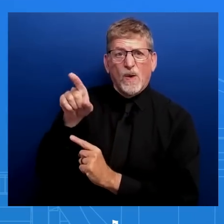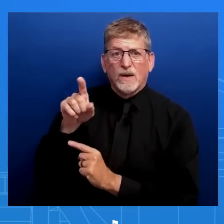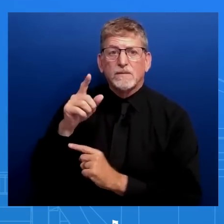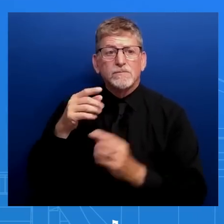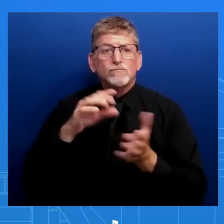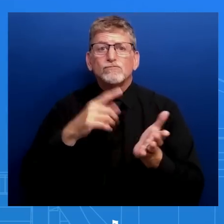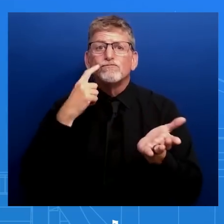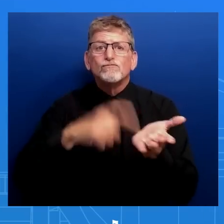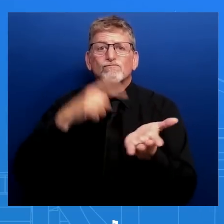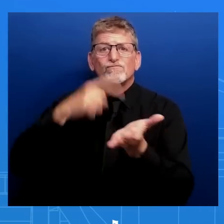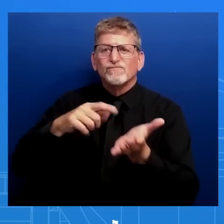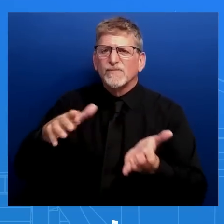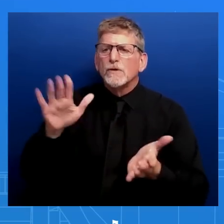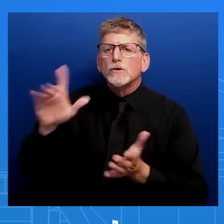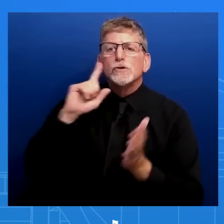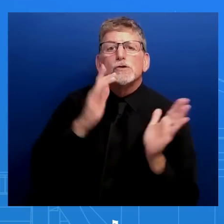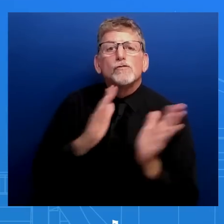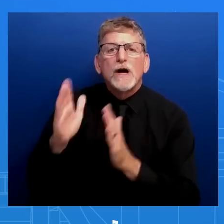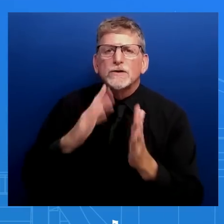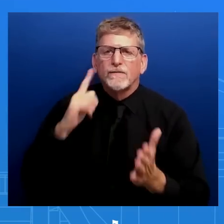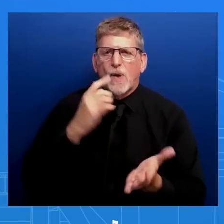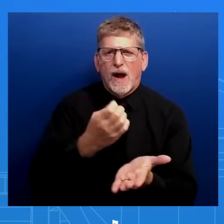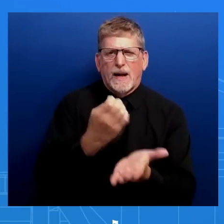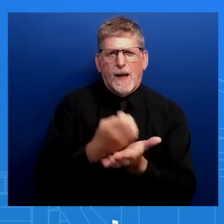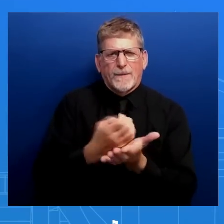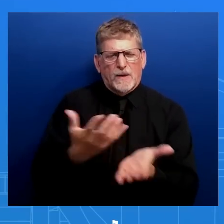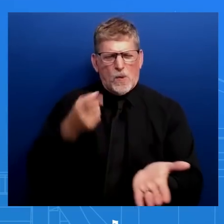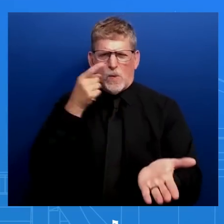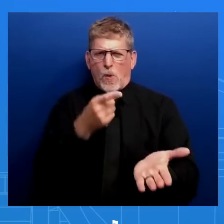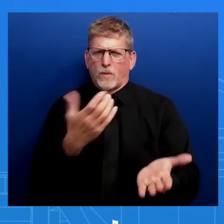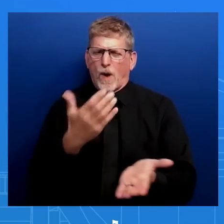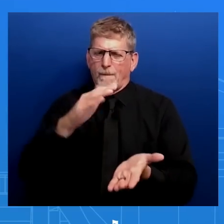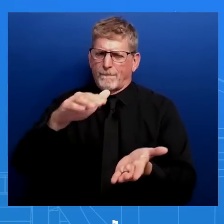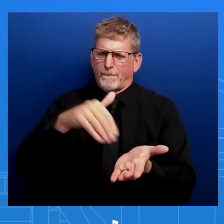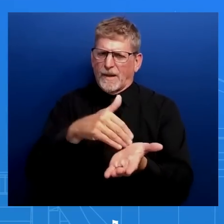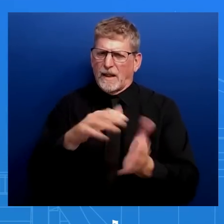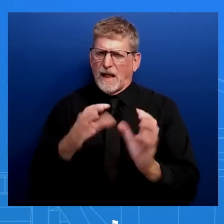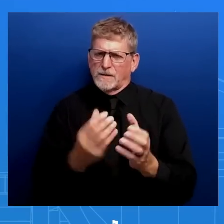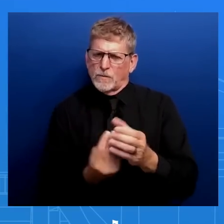middle class is delivering for the American people.